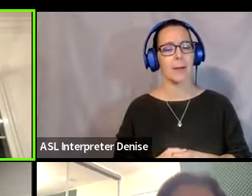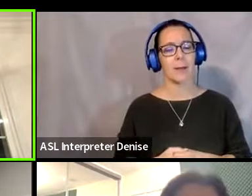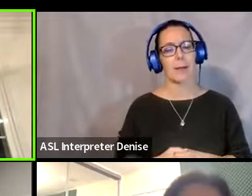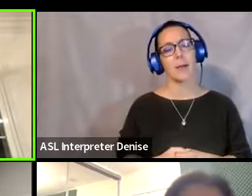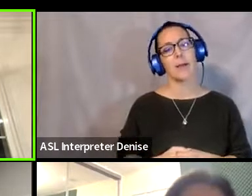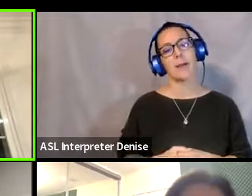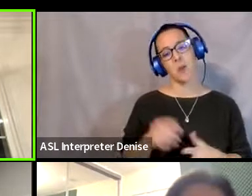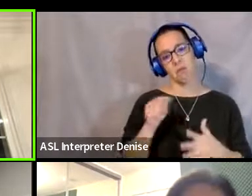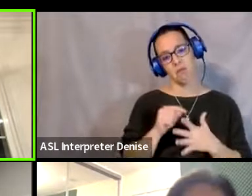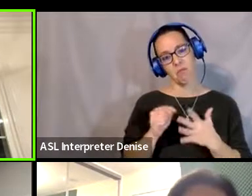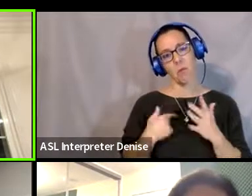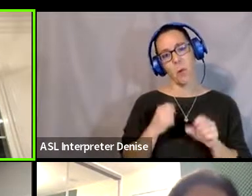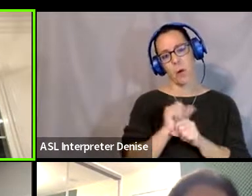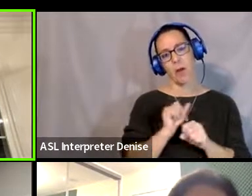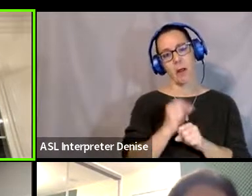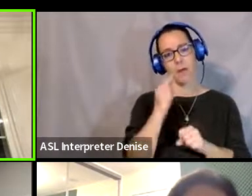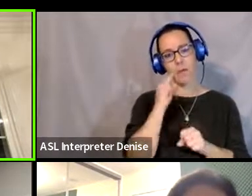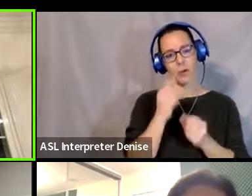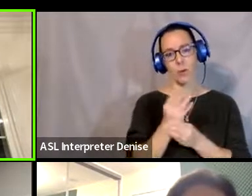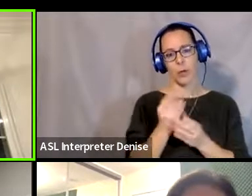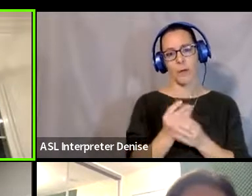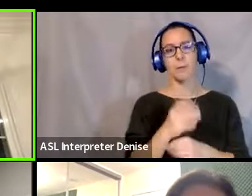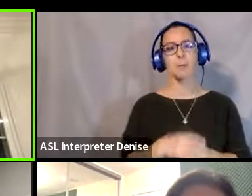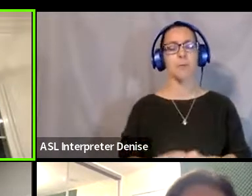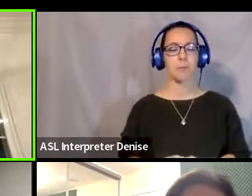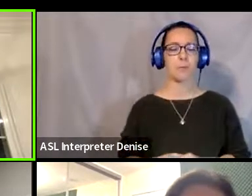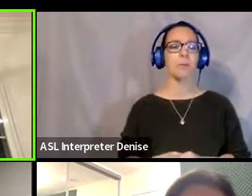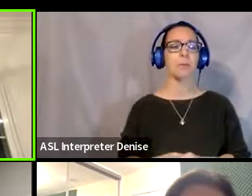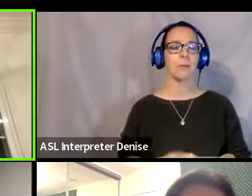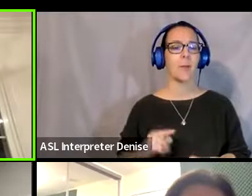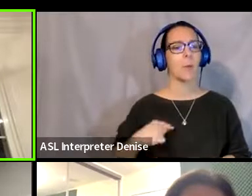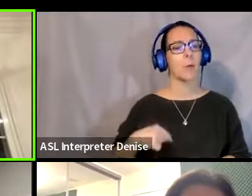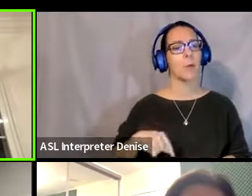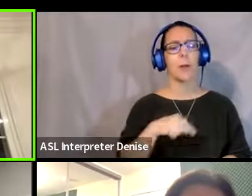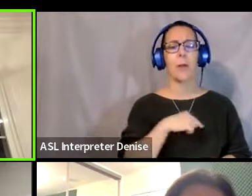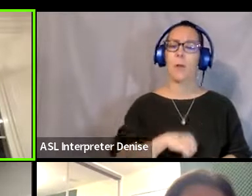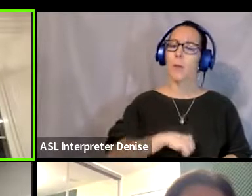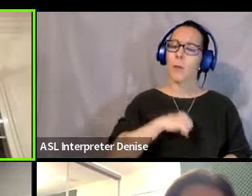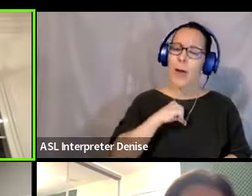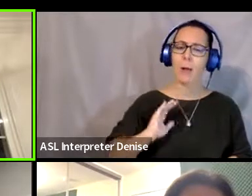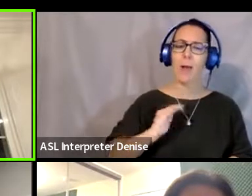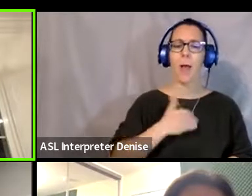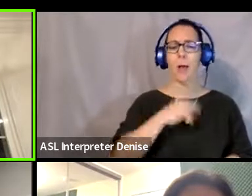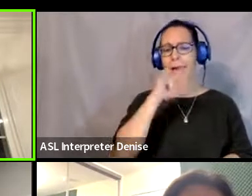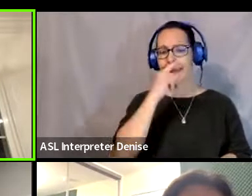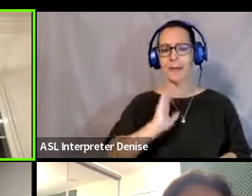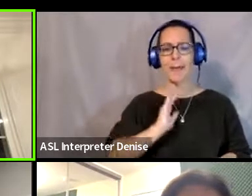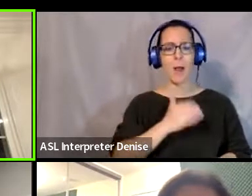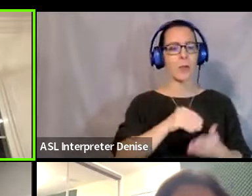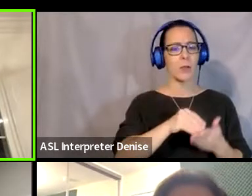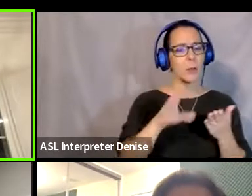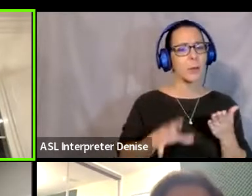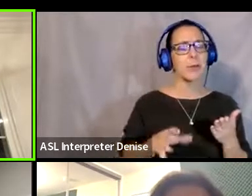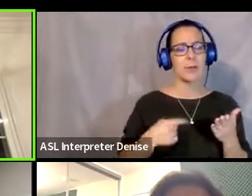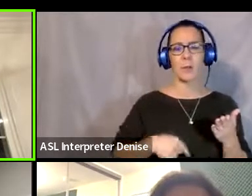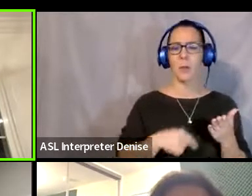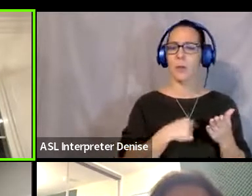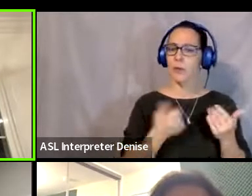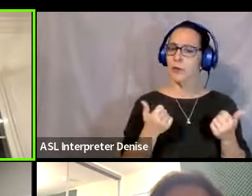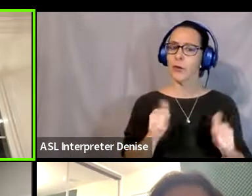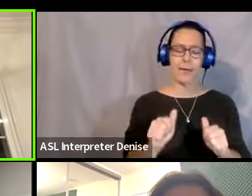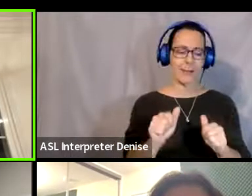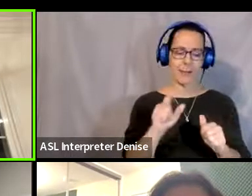for this spring. We're very, very proud of our kids and our students. We're doing the best we can to make sure that we're going to get